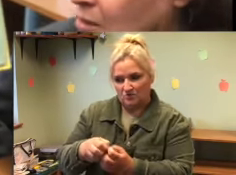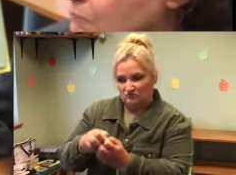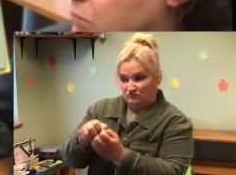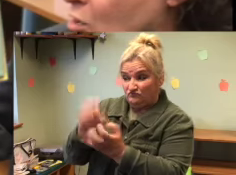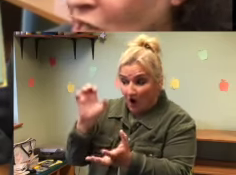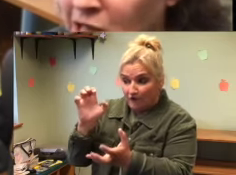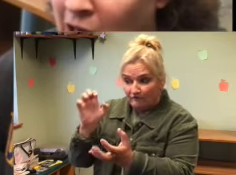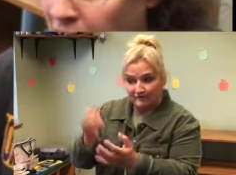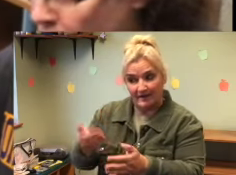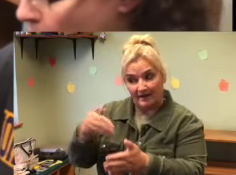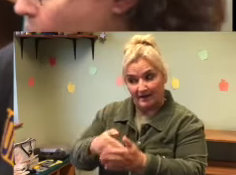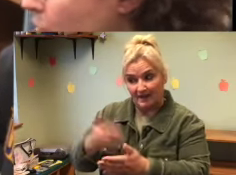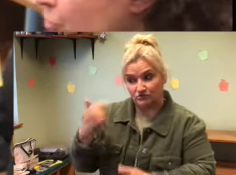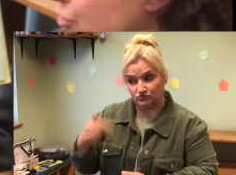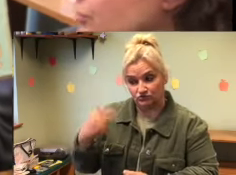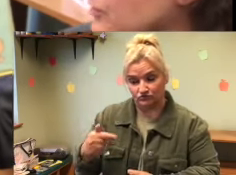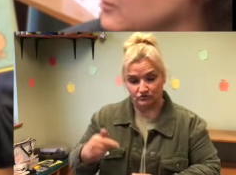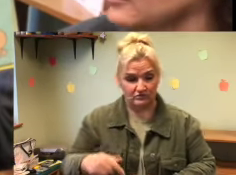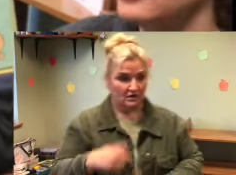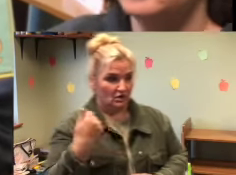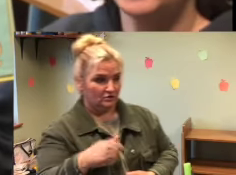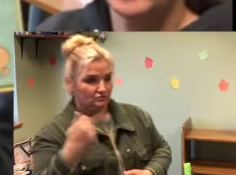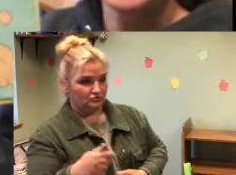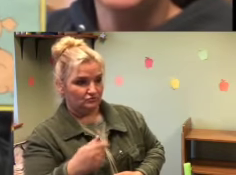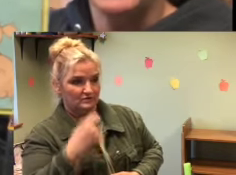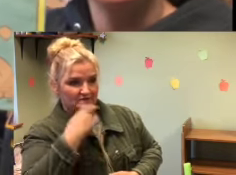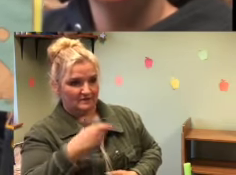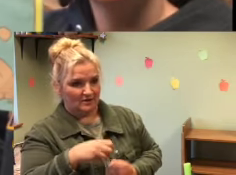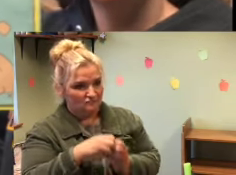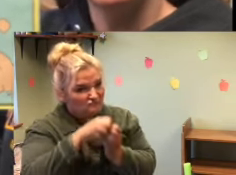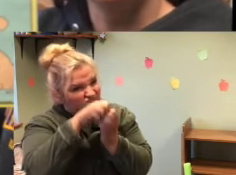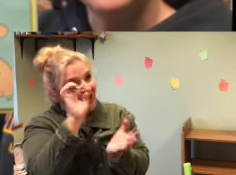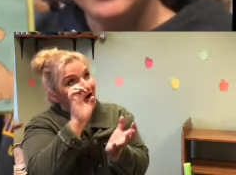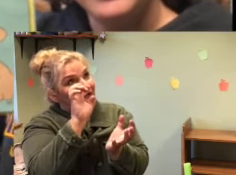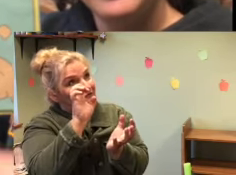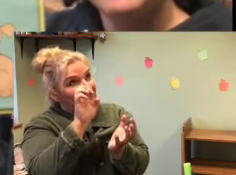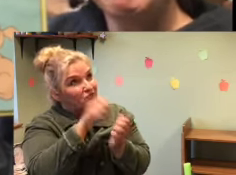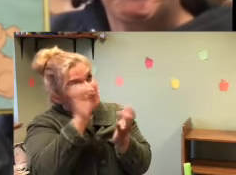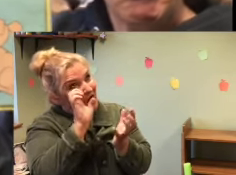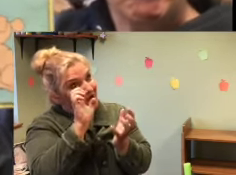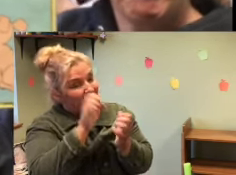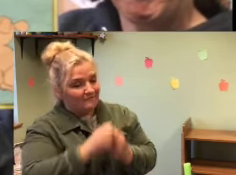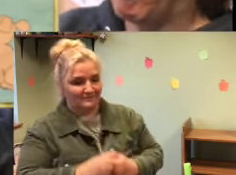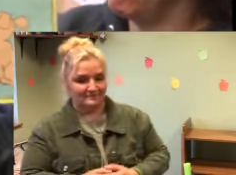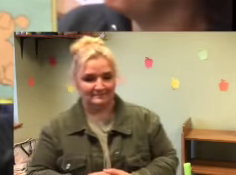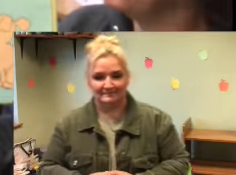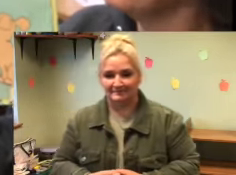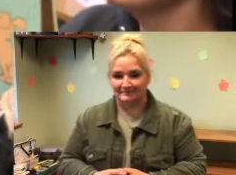Oh, bark again, George. George went, arf!